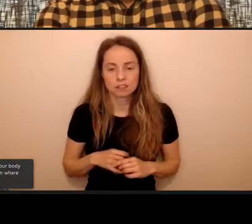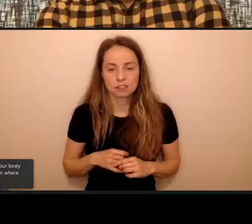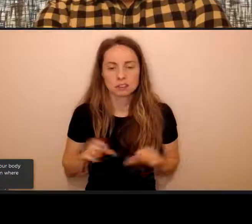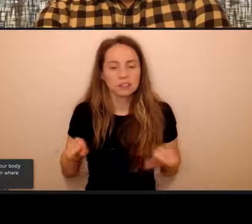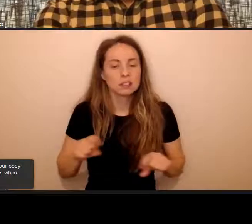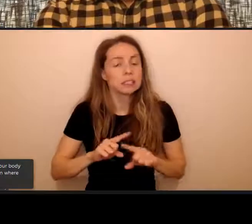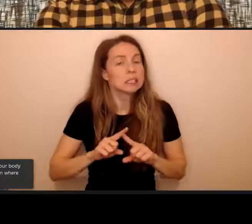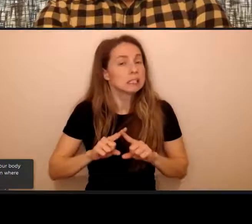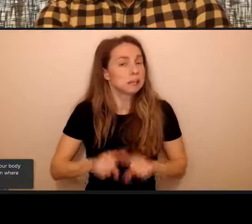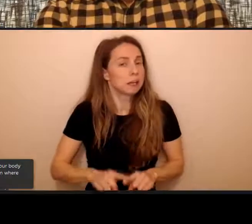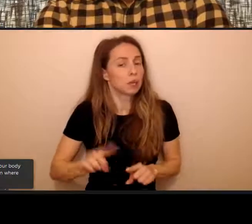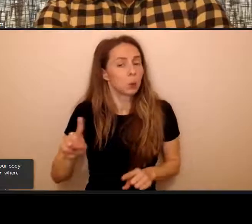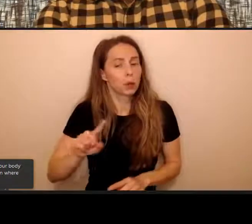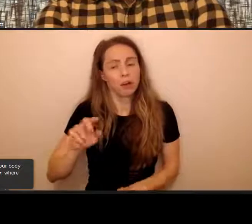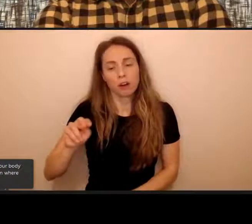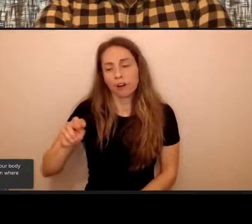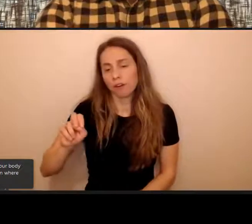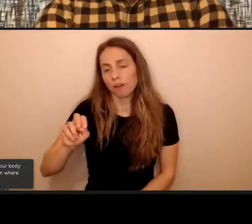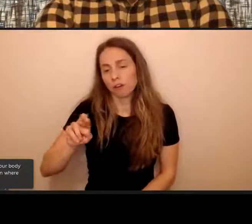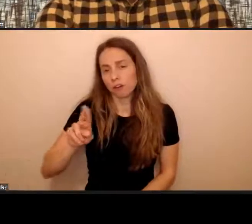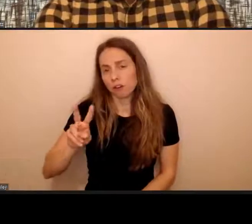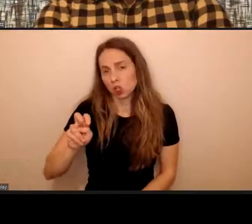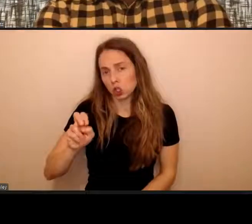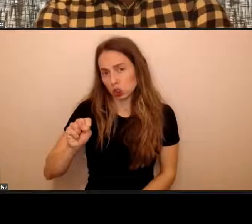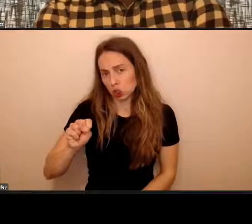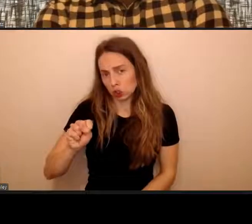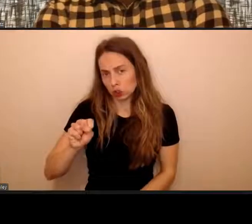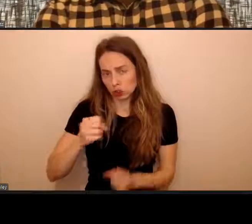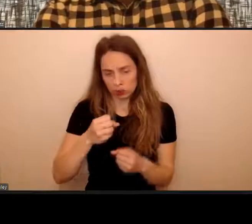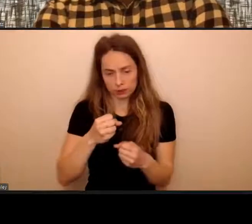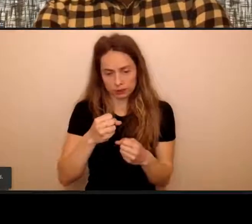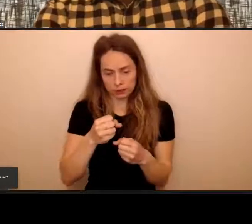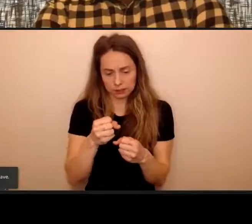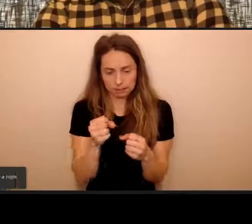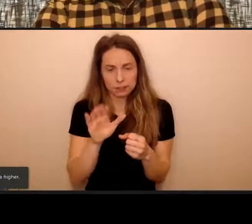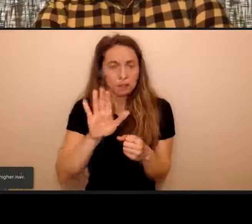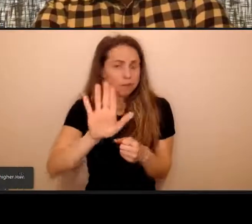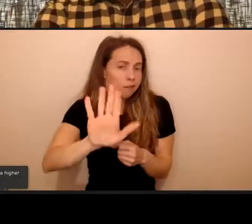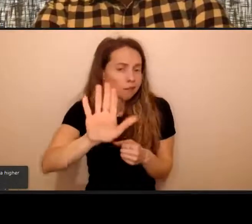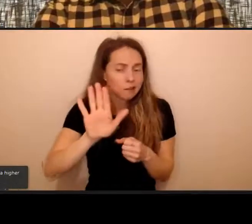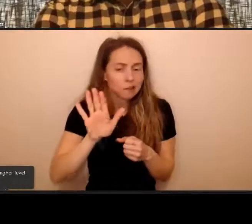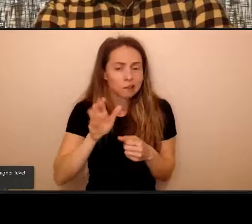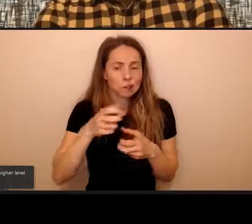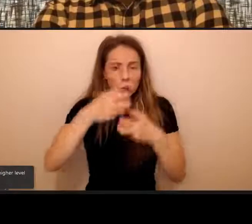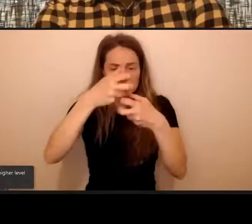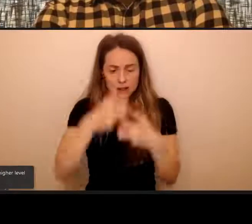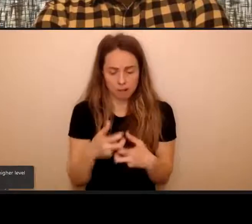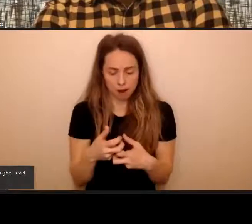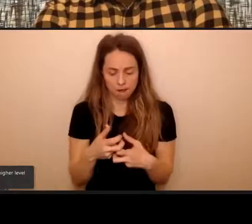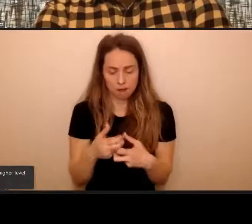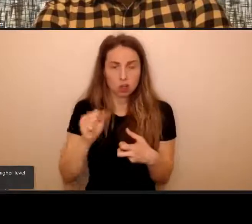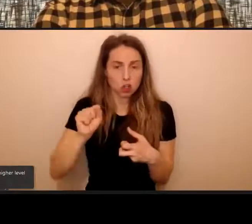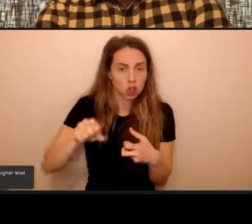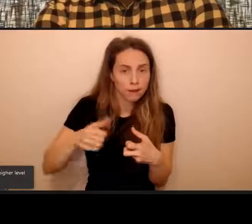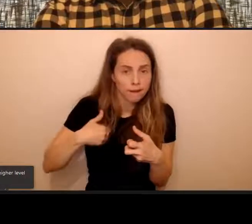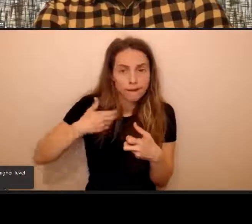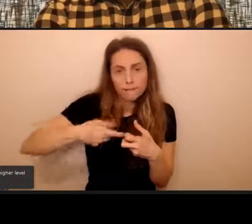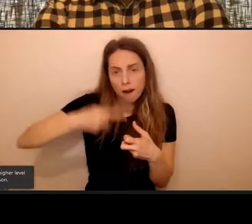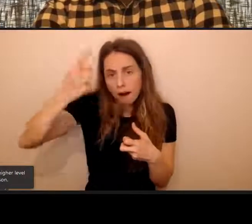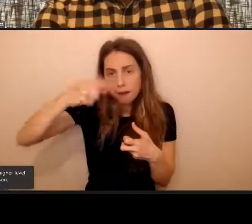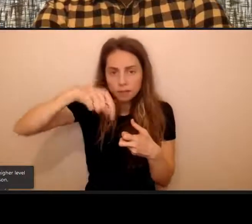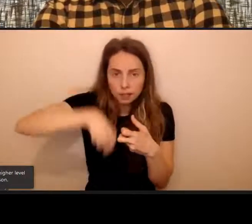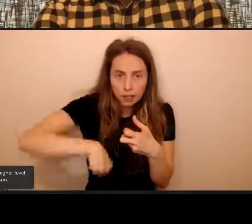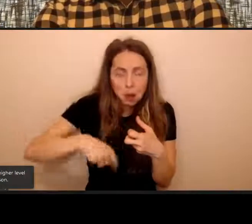nerves innervate at the spinal cord. You could have a higher level or a lower level injury than the other person.